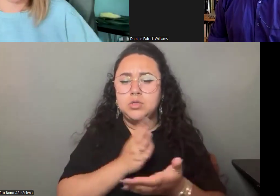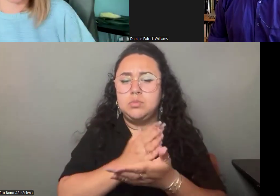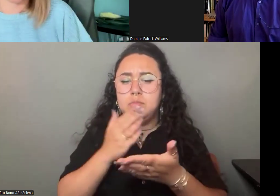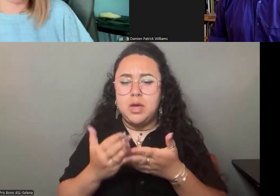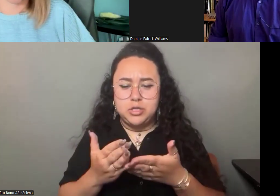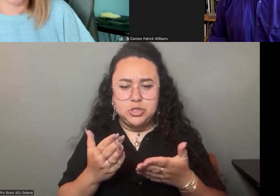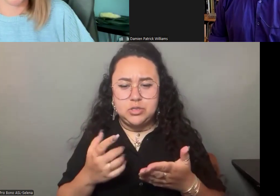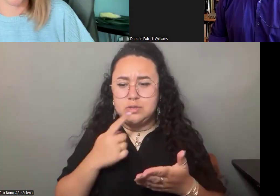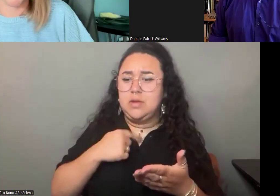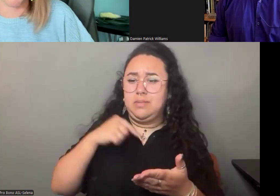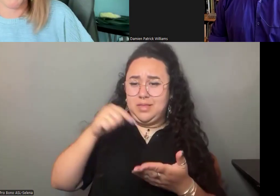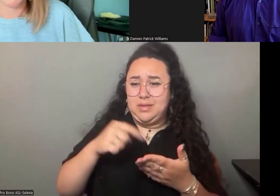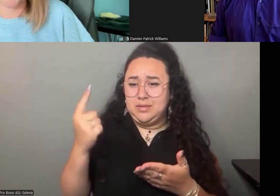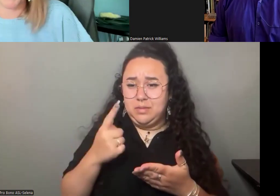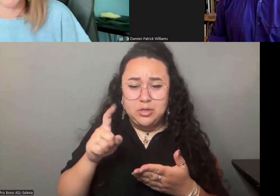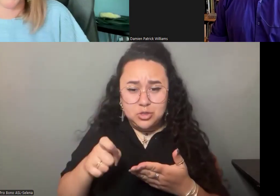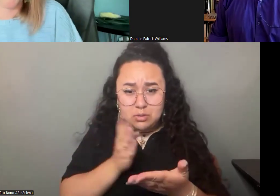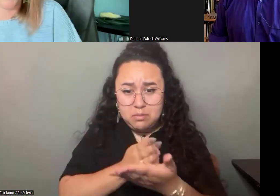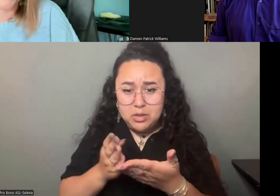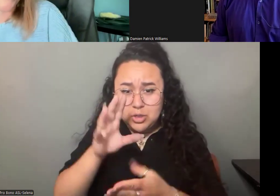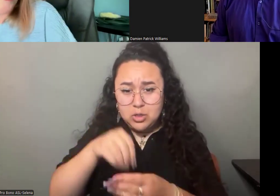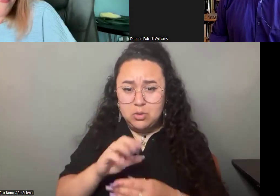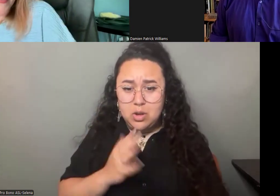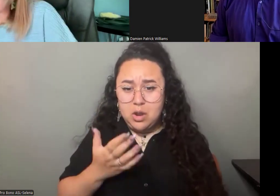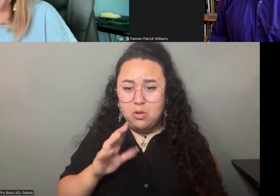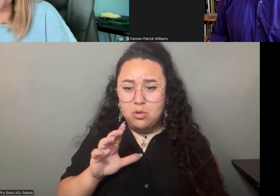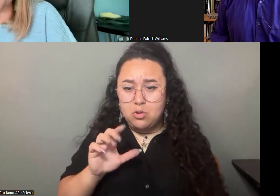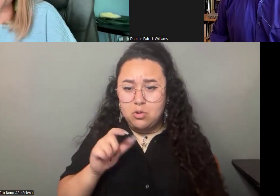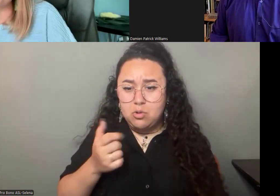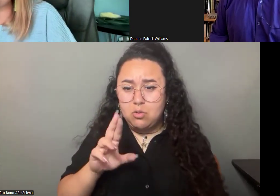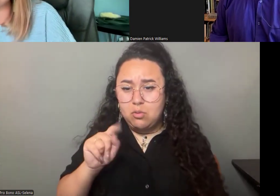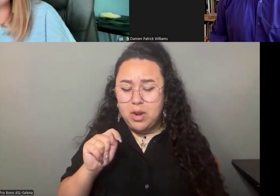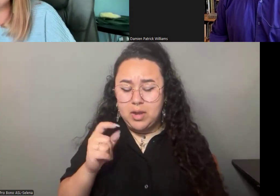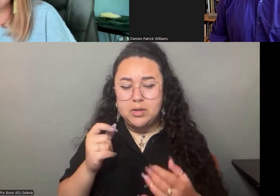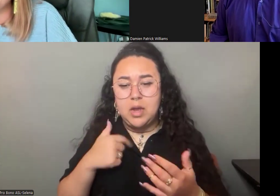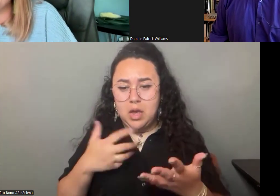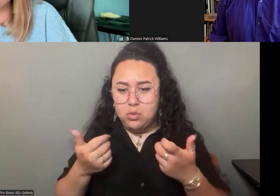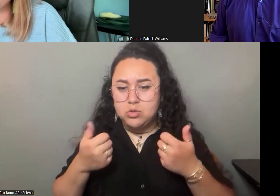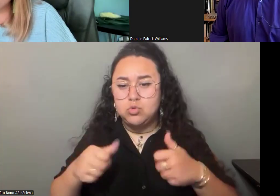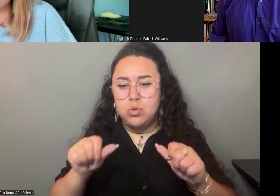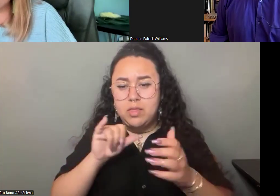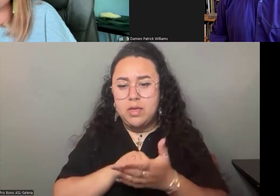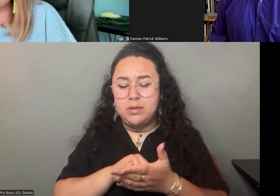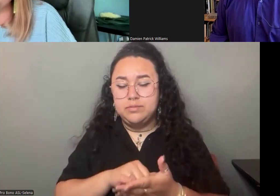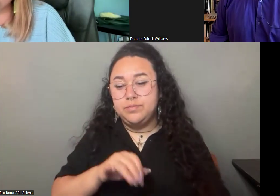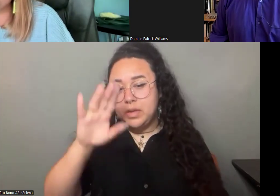this is something that we should budget for in our grants someday. Like I would like to try this. And